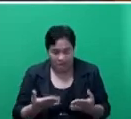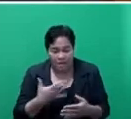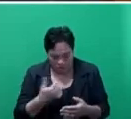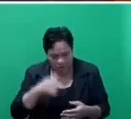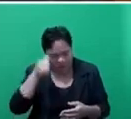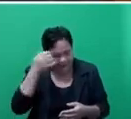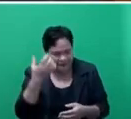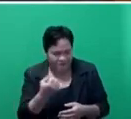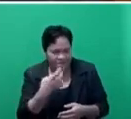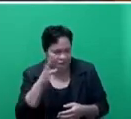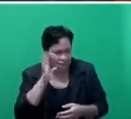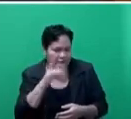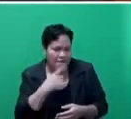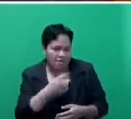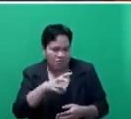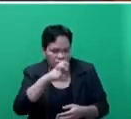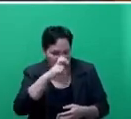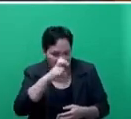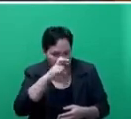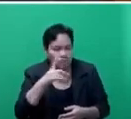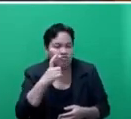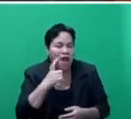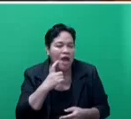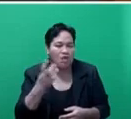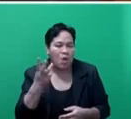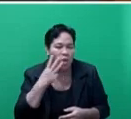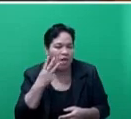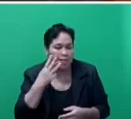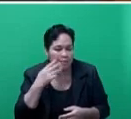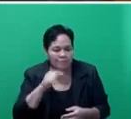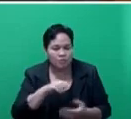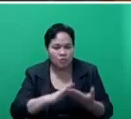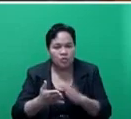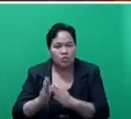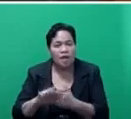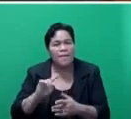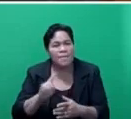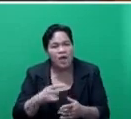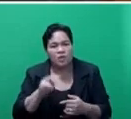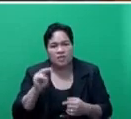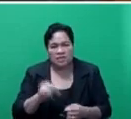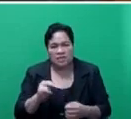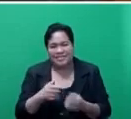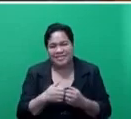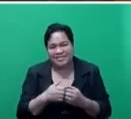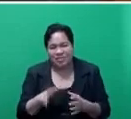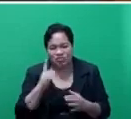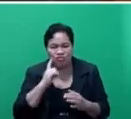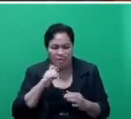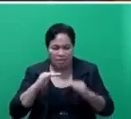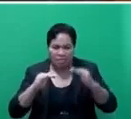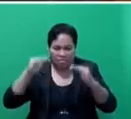We can only carry out awareness. But, Honourable Speaker, we need to start leveling the playing